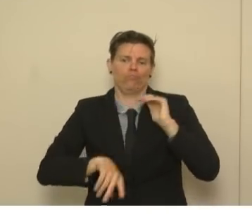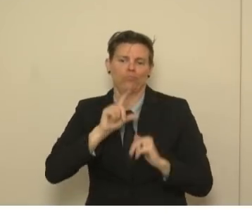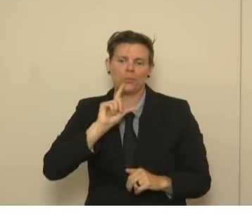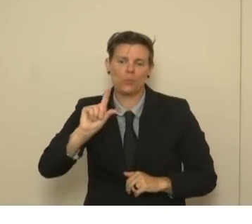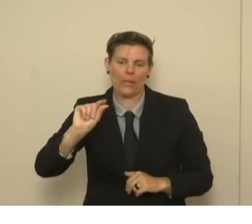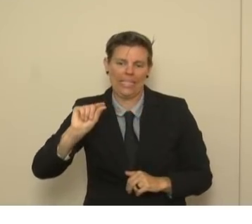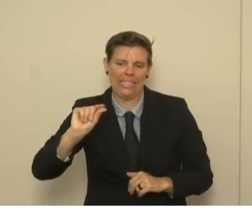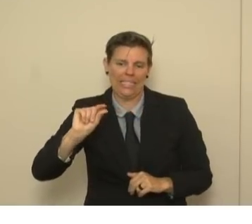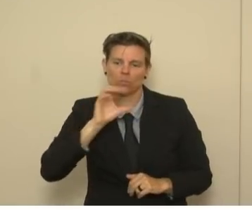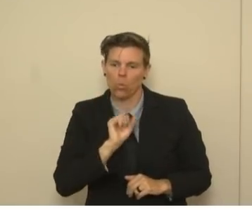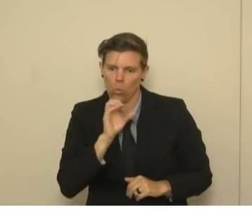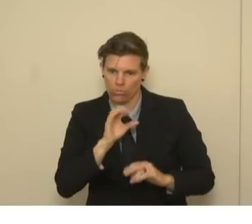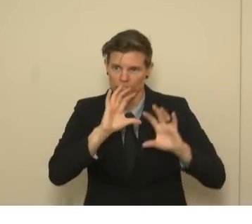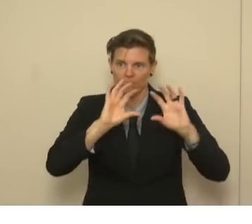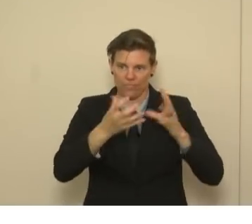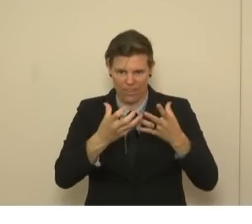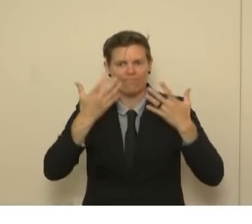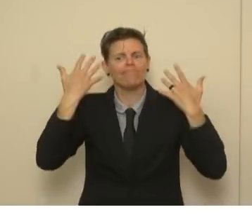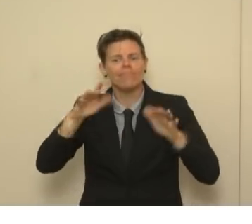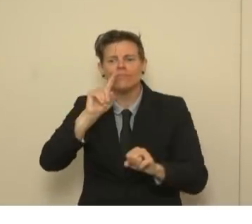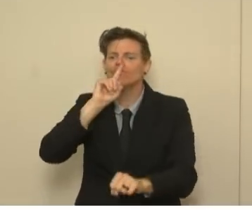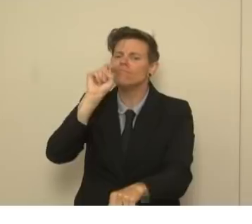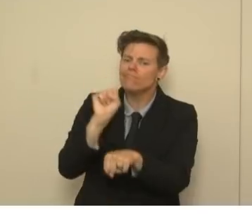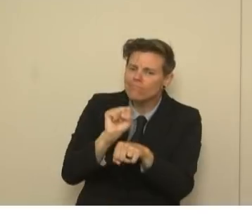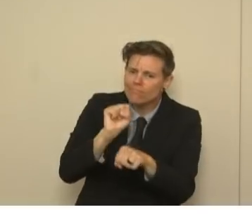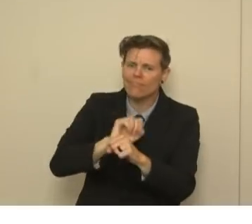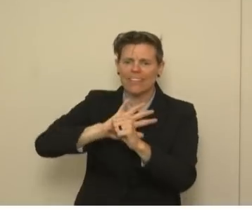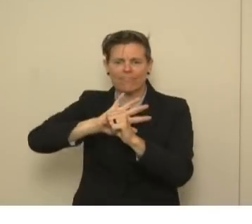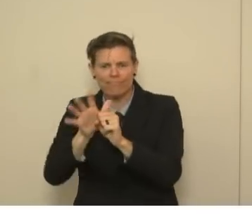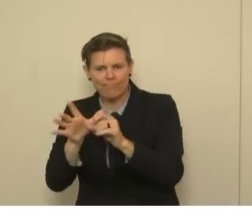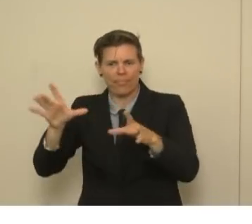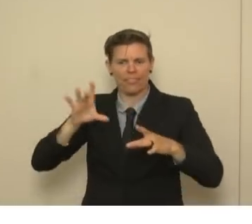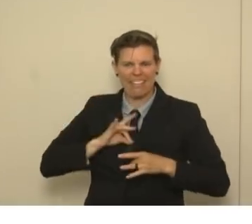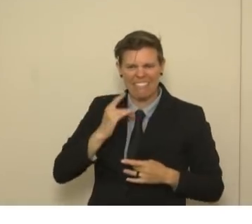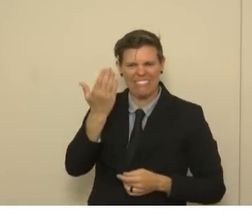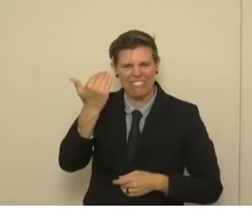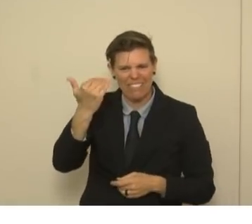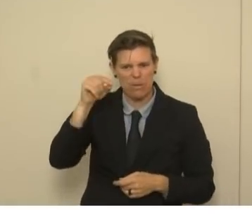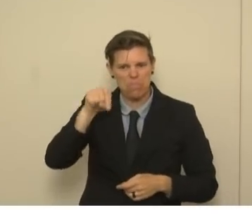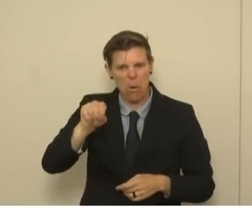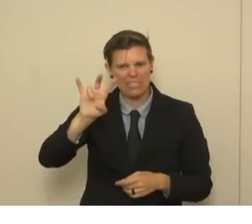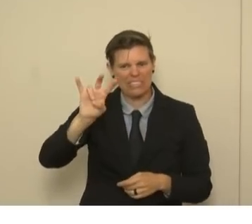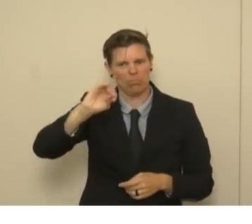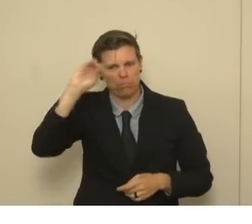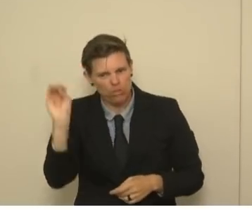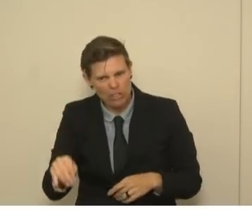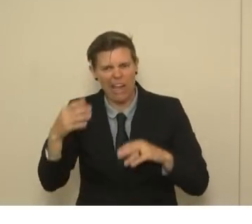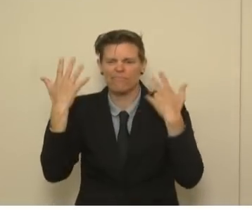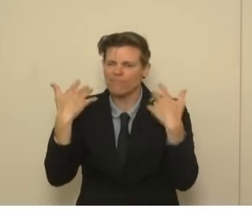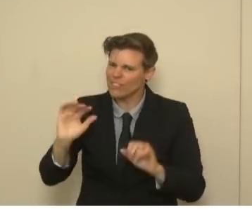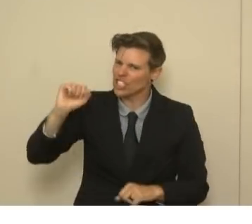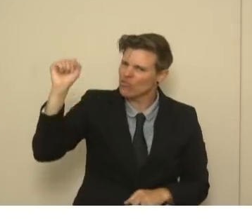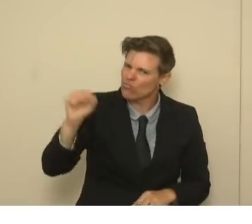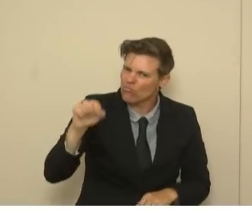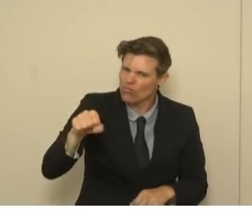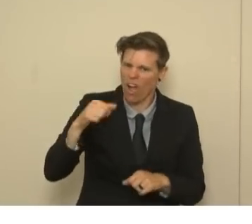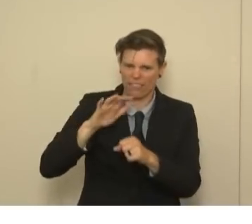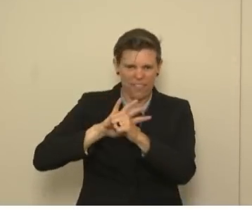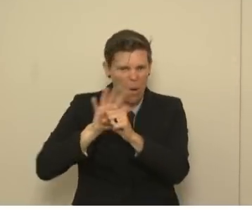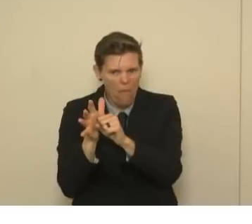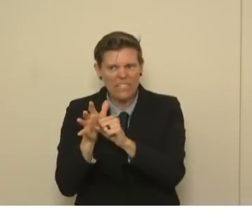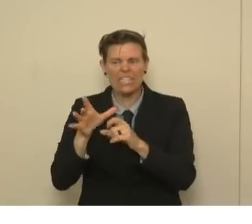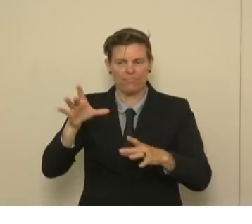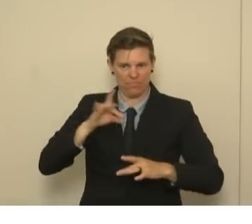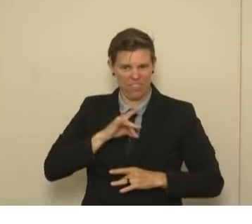have been infected, of our cases, that 15.7% of our cases are in people under 20, which is higher than the rest